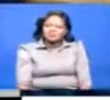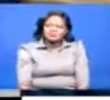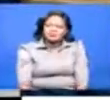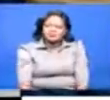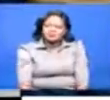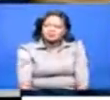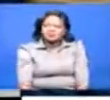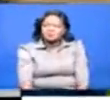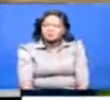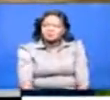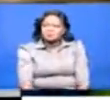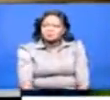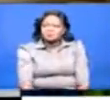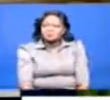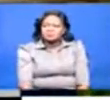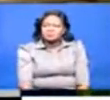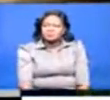candidates, listen, the name order,